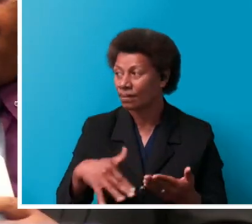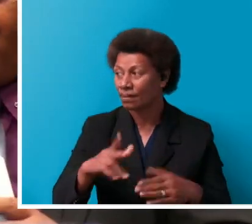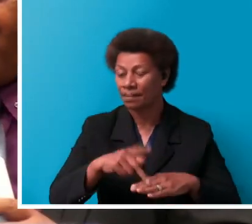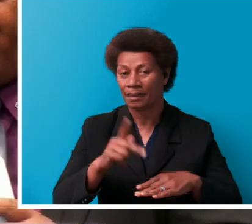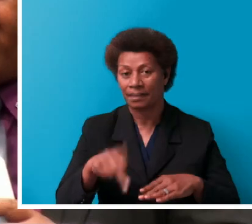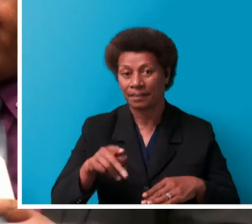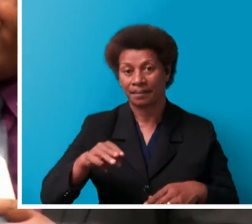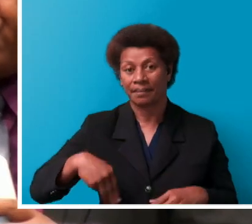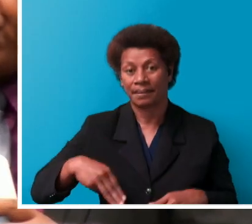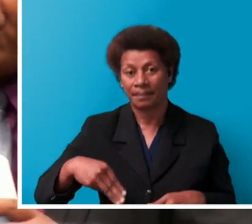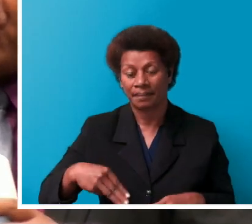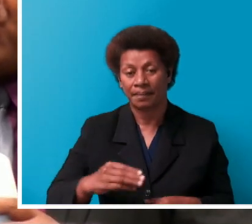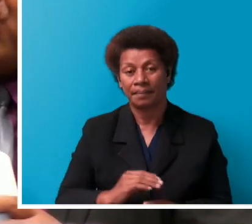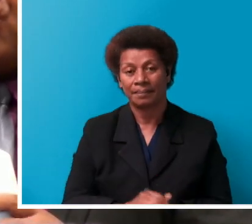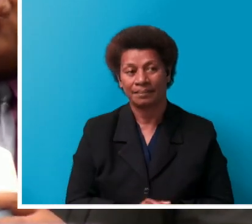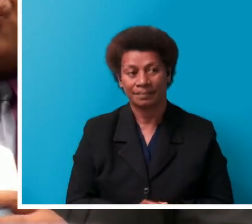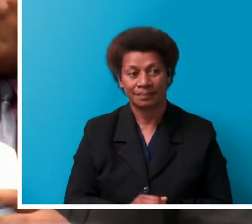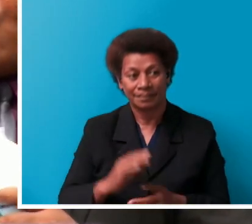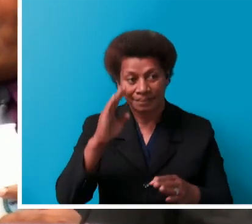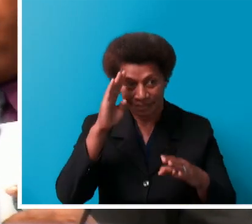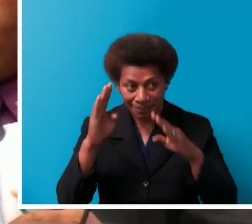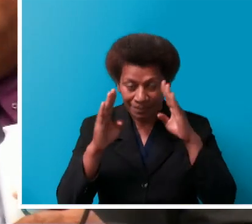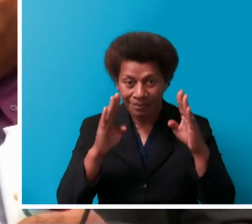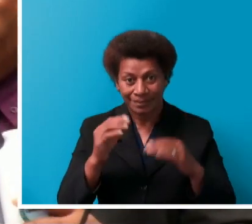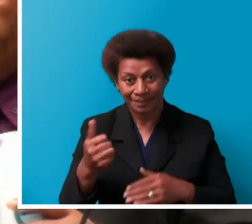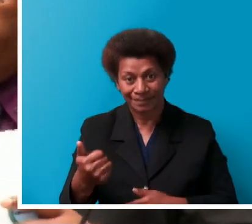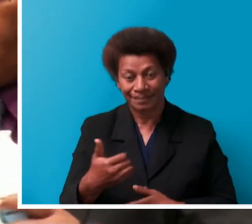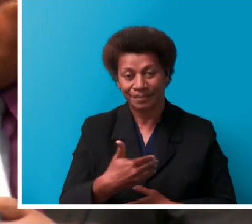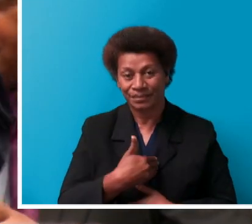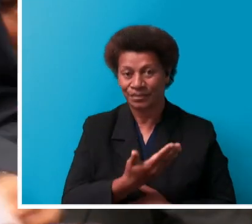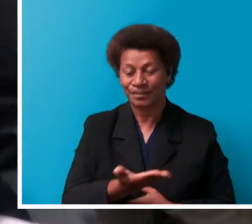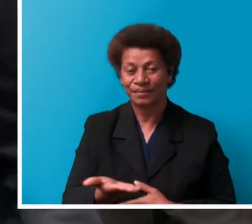Parliament, Isambula Vinaka, and a very good morning to you all.